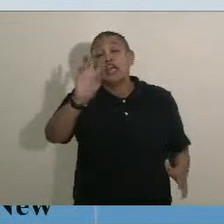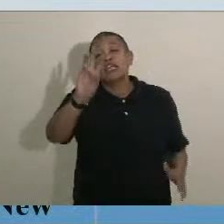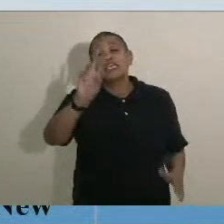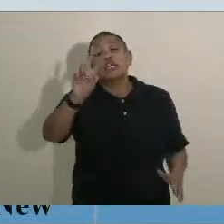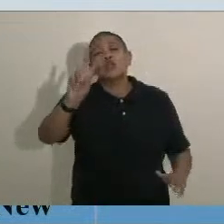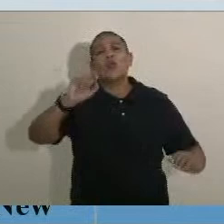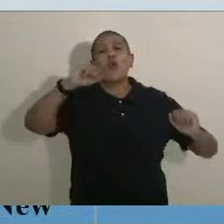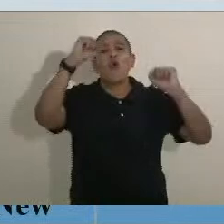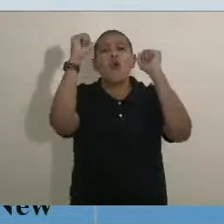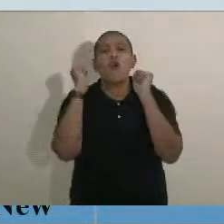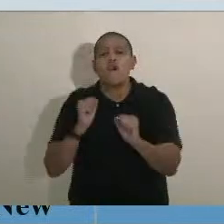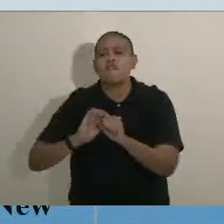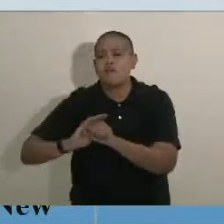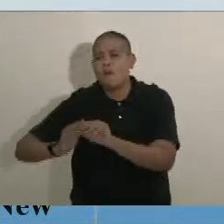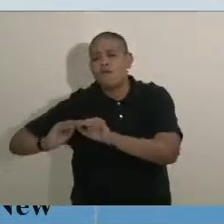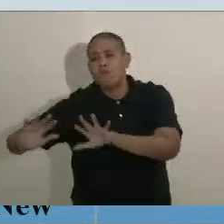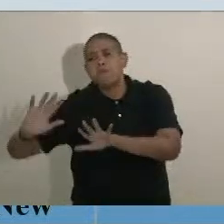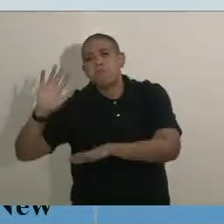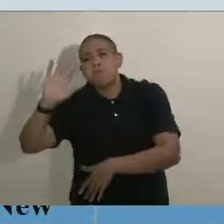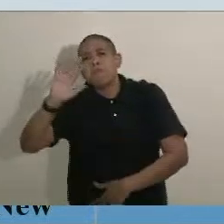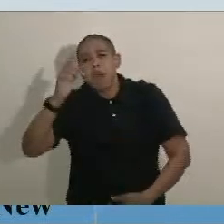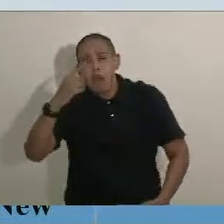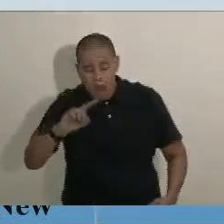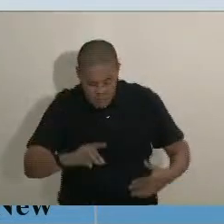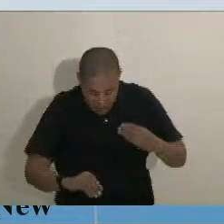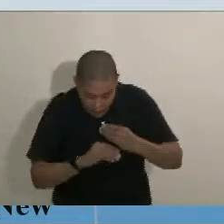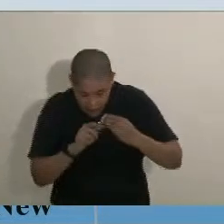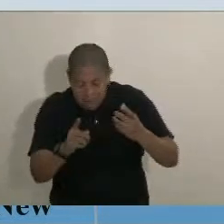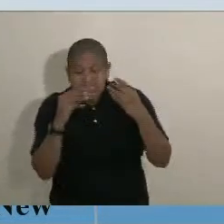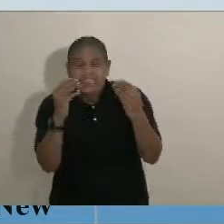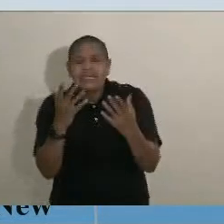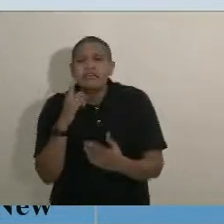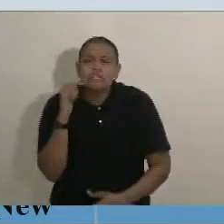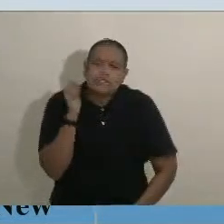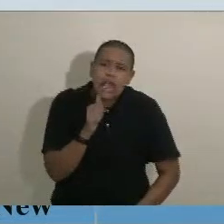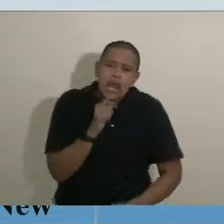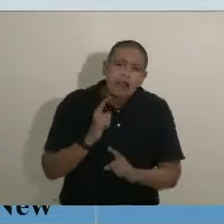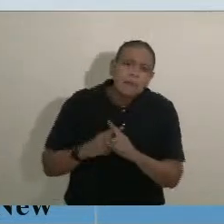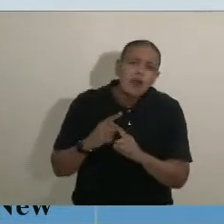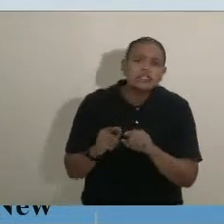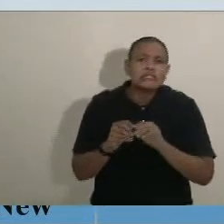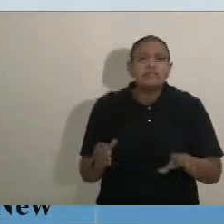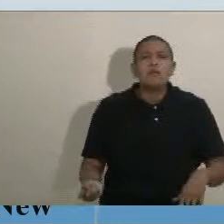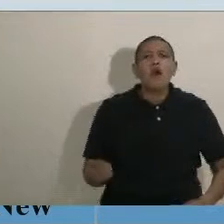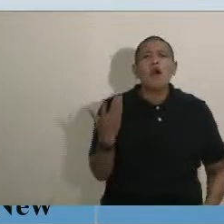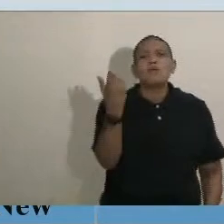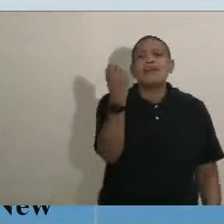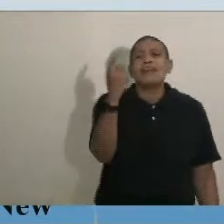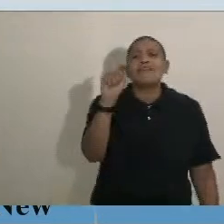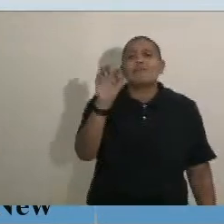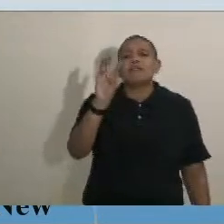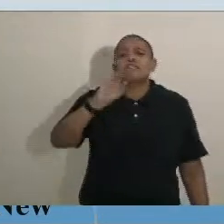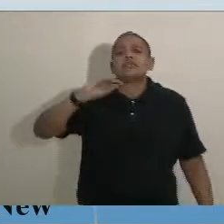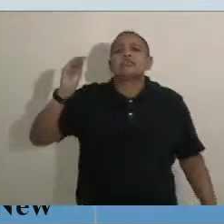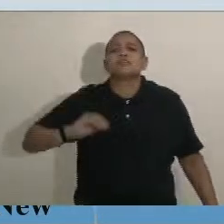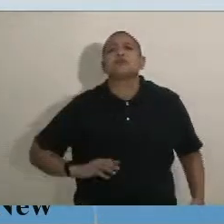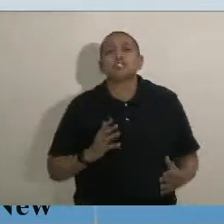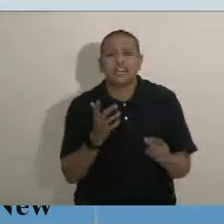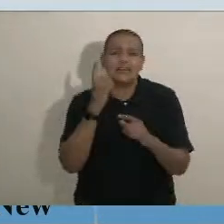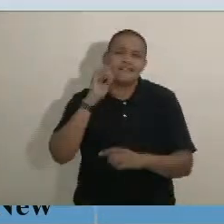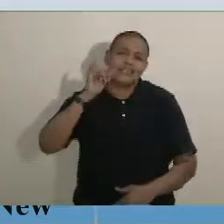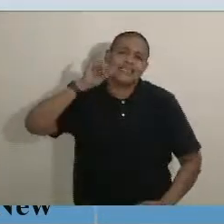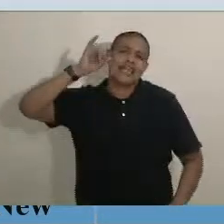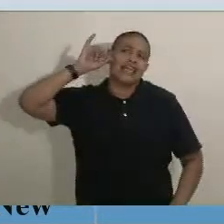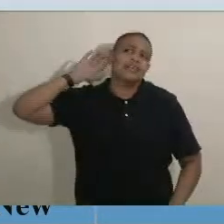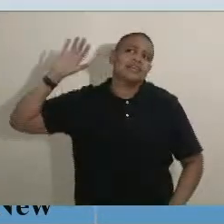129,862 confirmed cases, and this gives us a daily positivity rate of 11.6% for